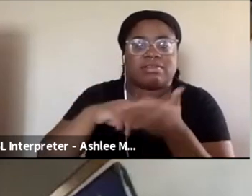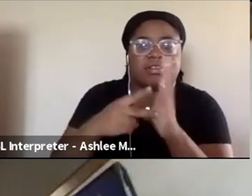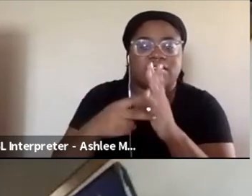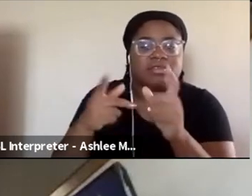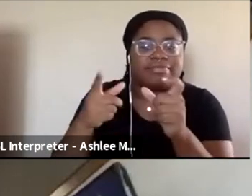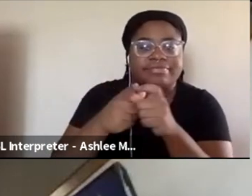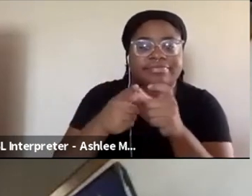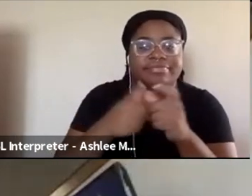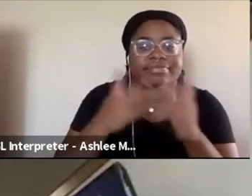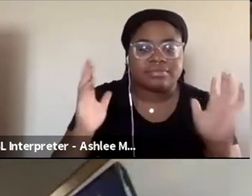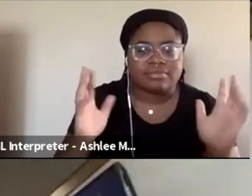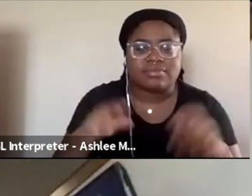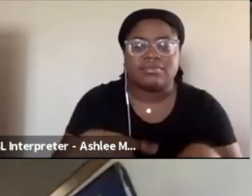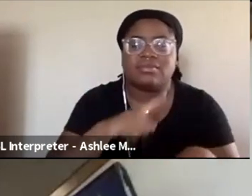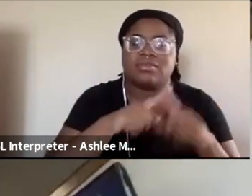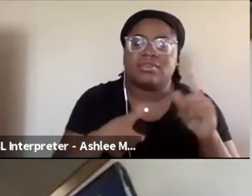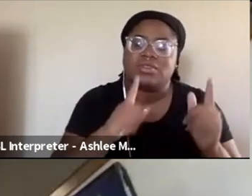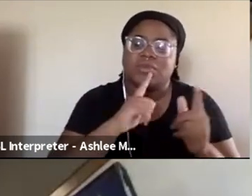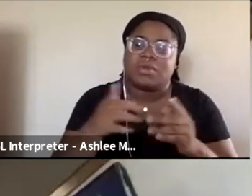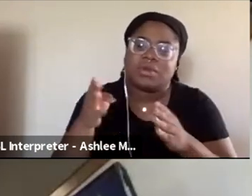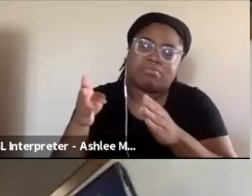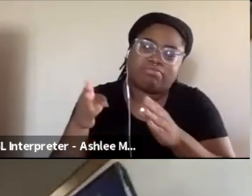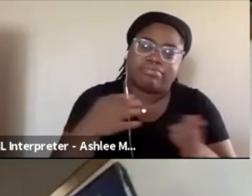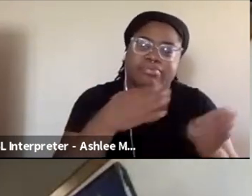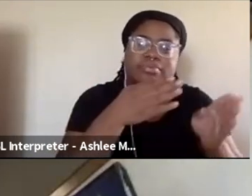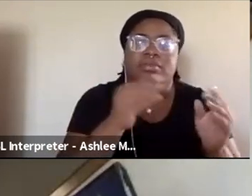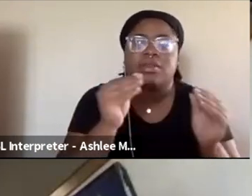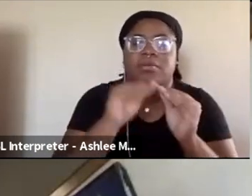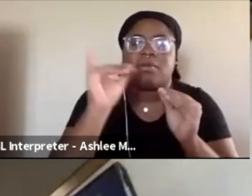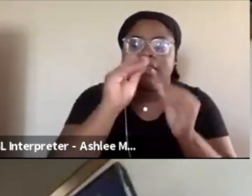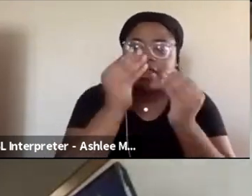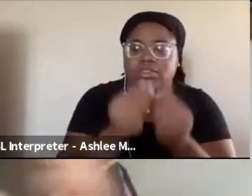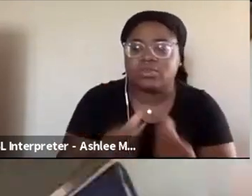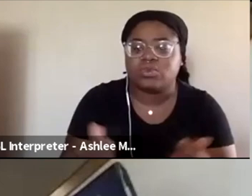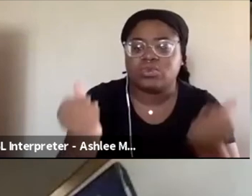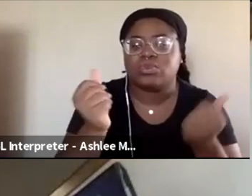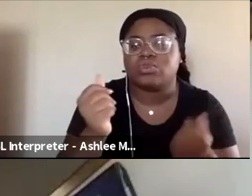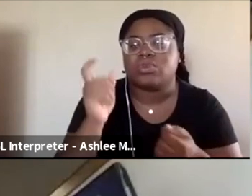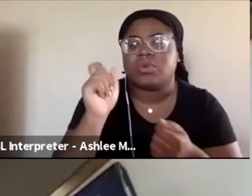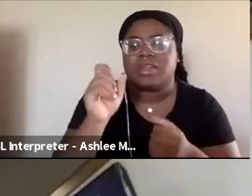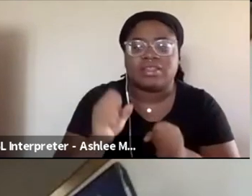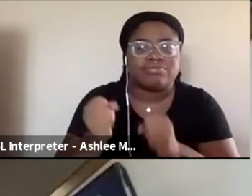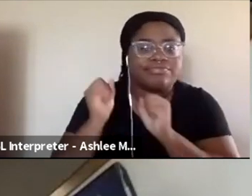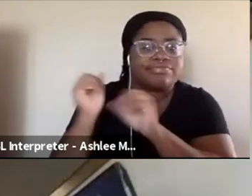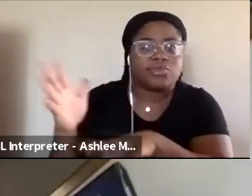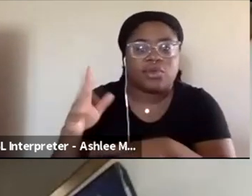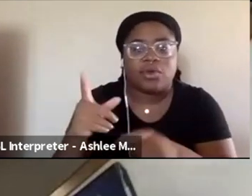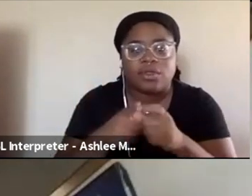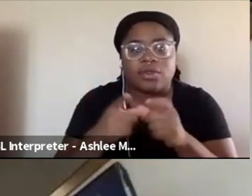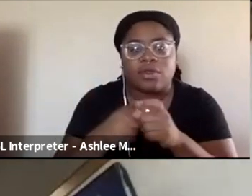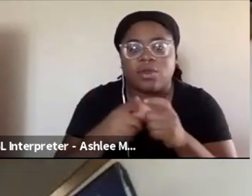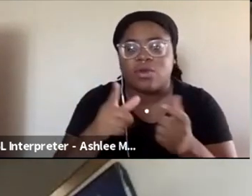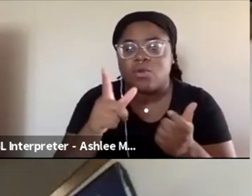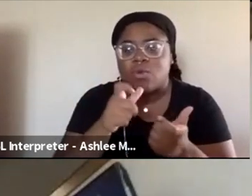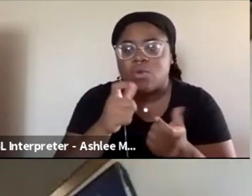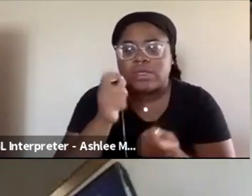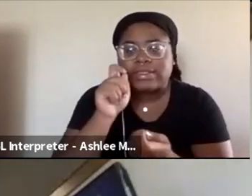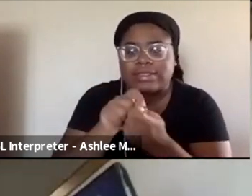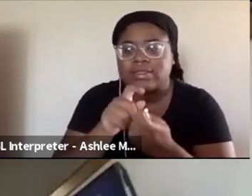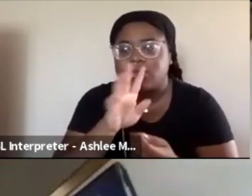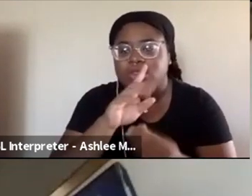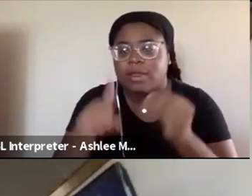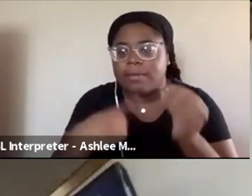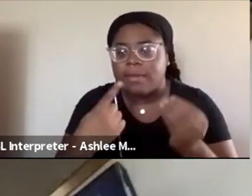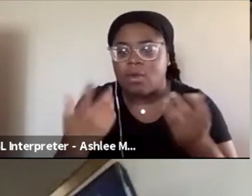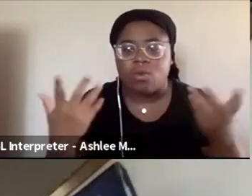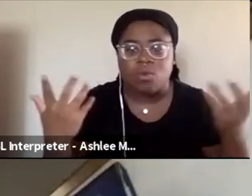are. And so I think, you know, really, as we move to towards like more like solutions, you know, we, we throw out these terms and we have to think about, okay, who exactly are we talking about? What's the,